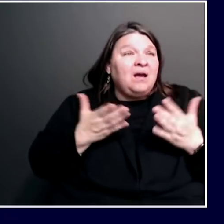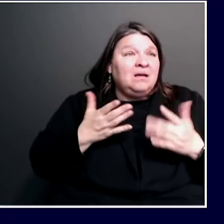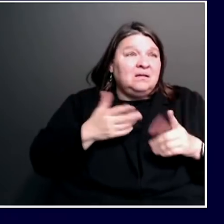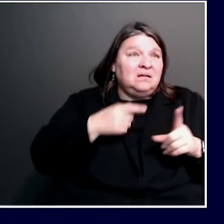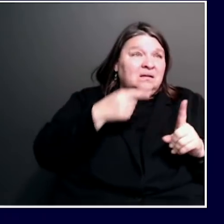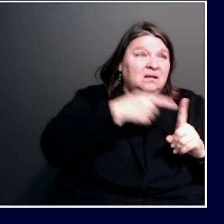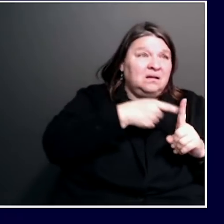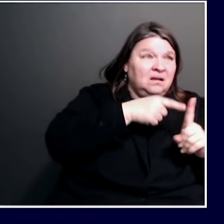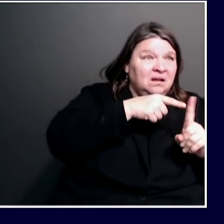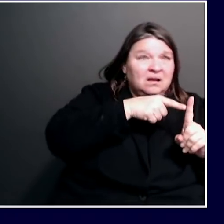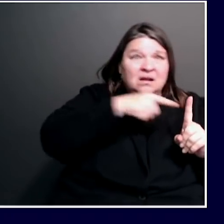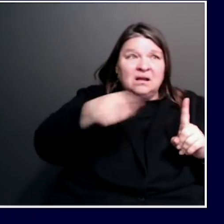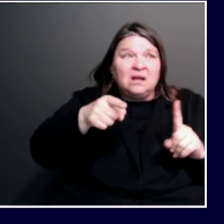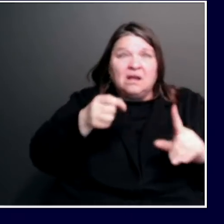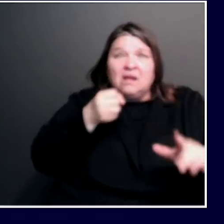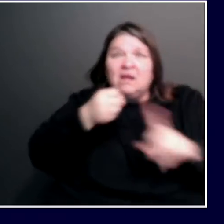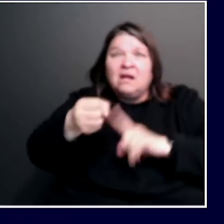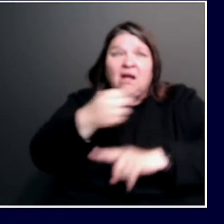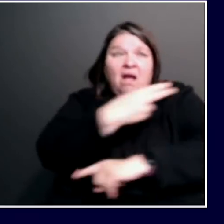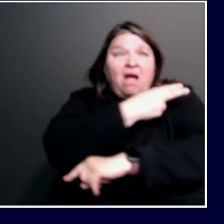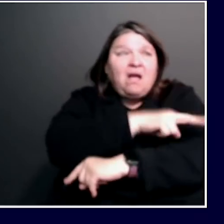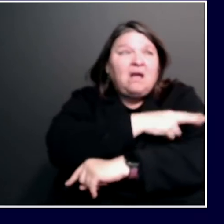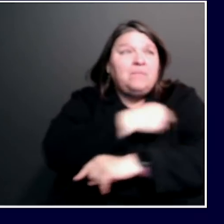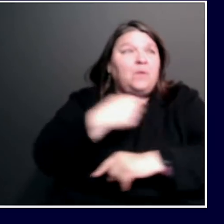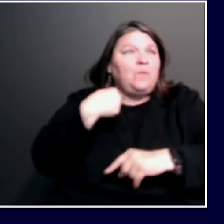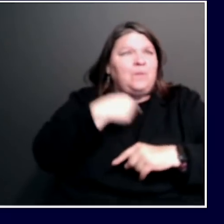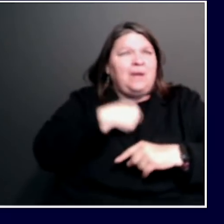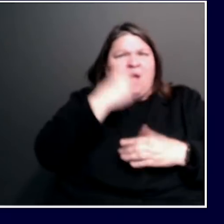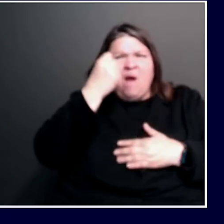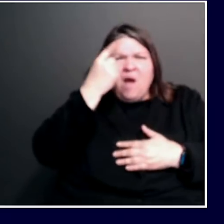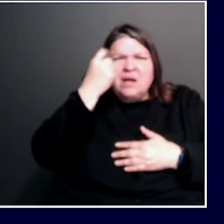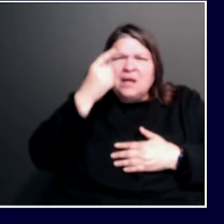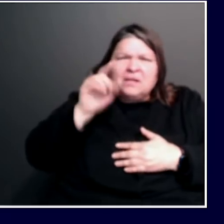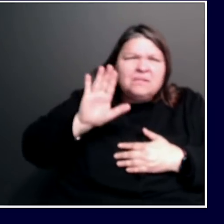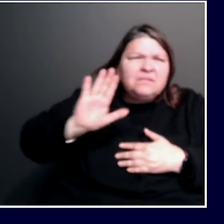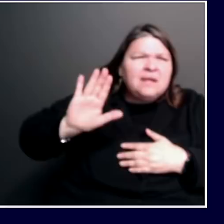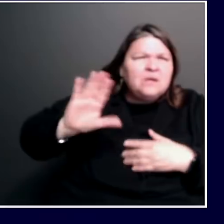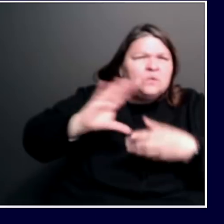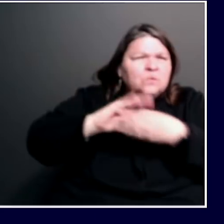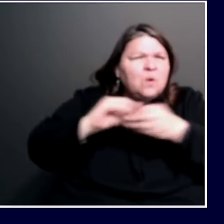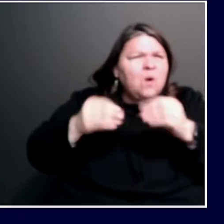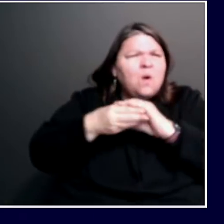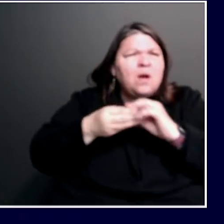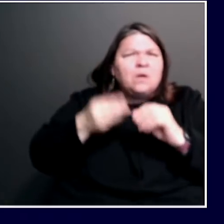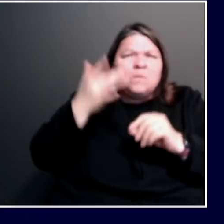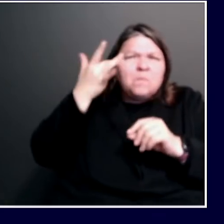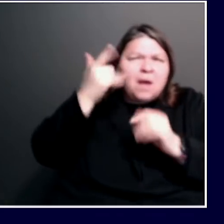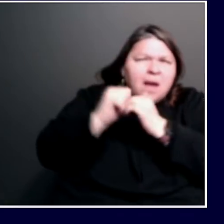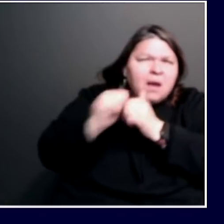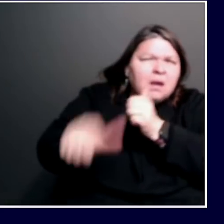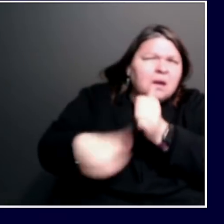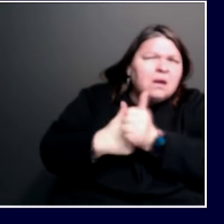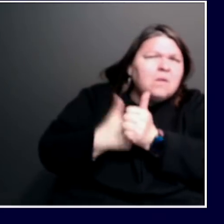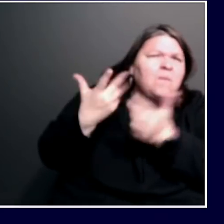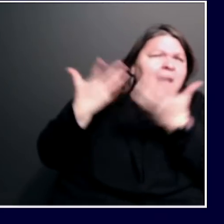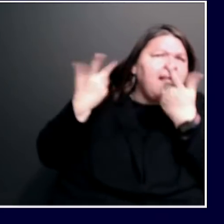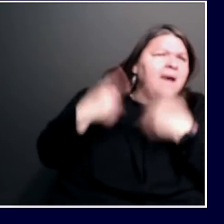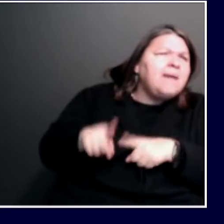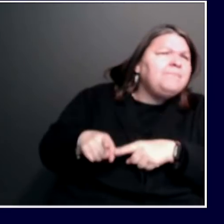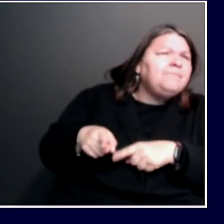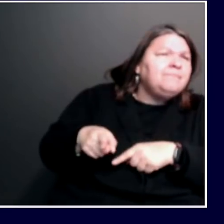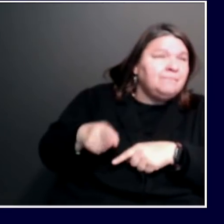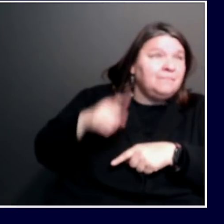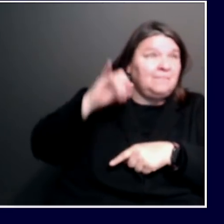COVID, we understand how they got there and how they may have acquired it. But what automation will do is help us reduce the number of